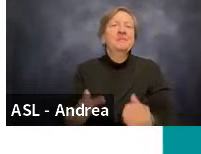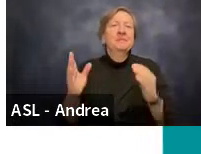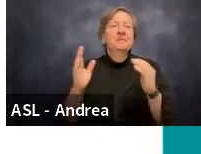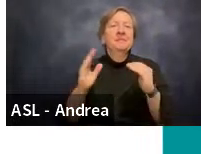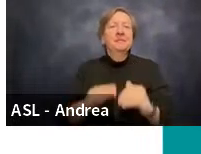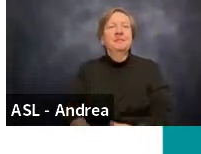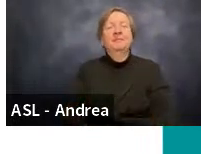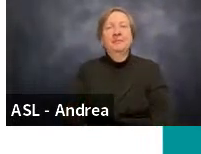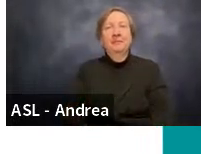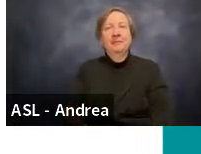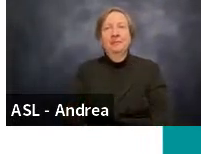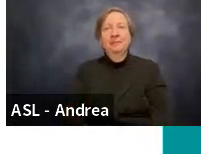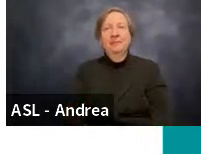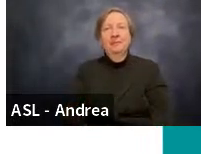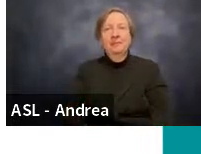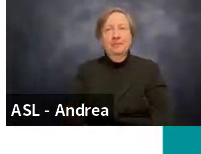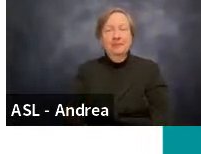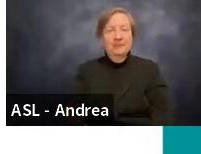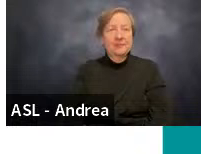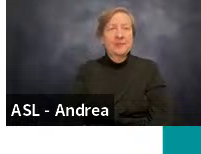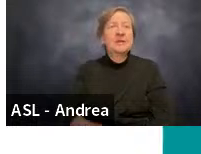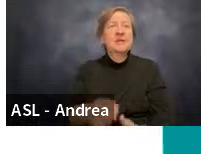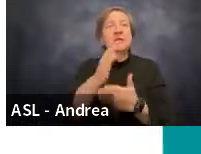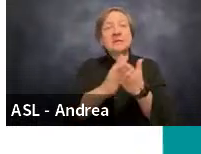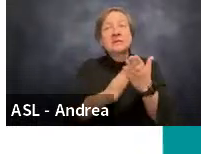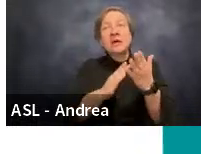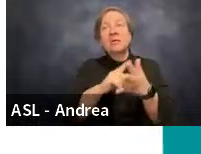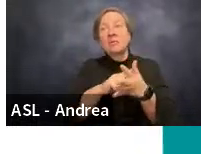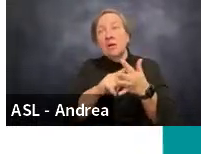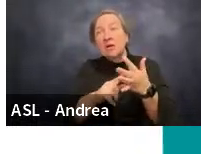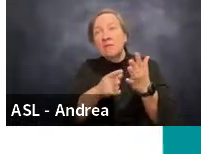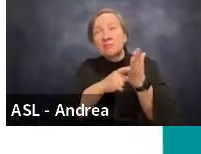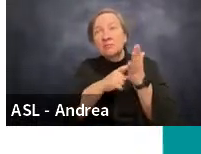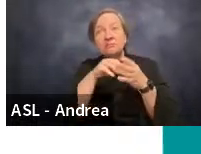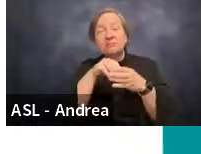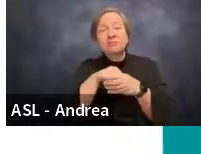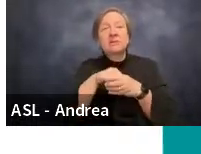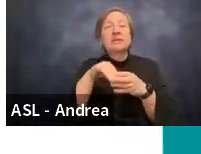please. Some of the components of the education,